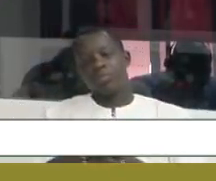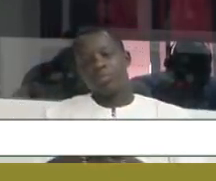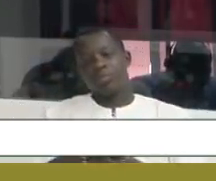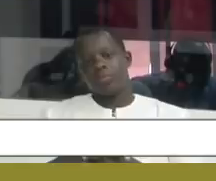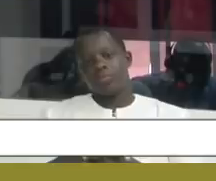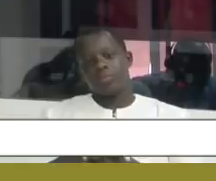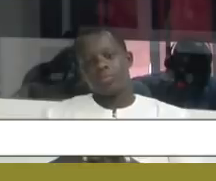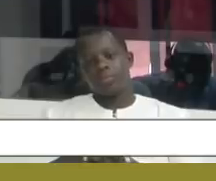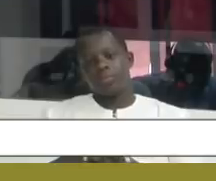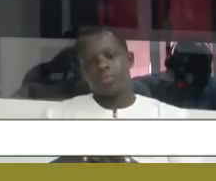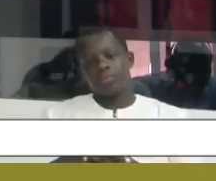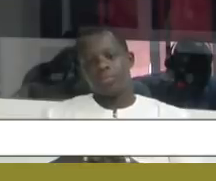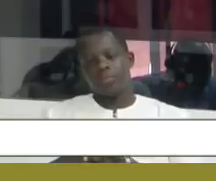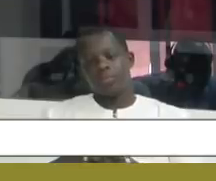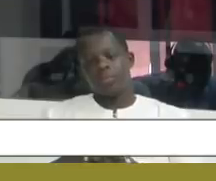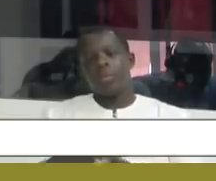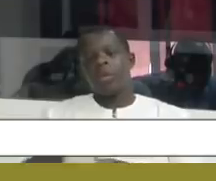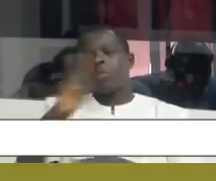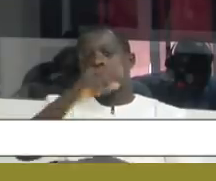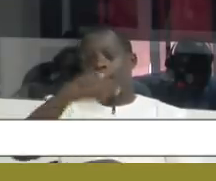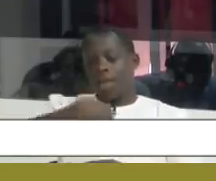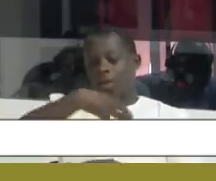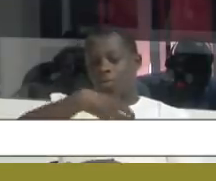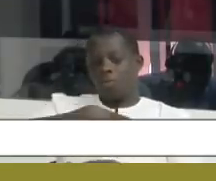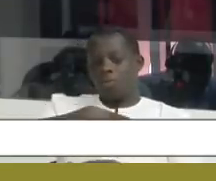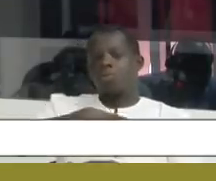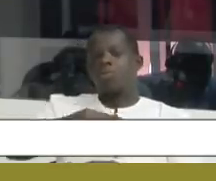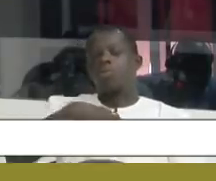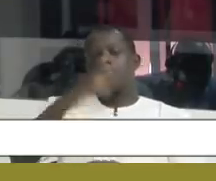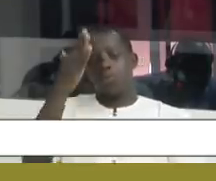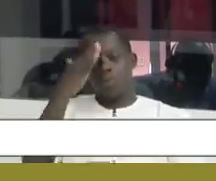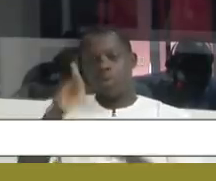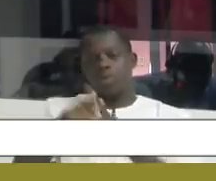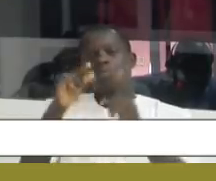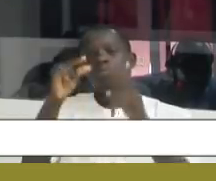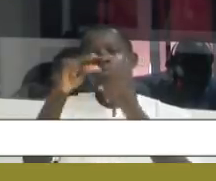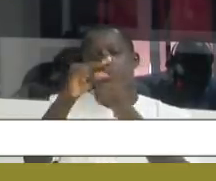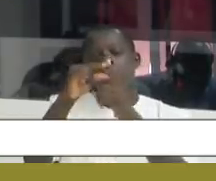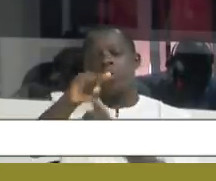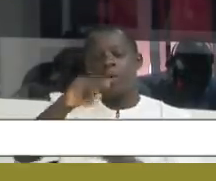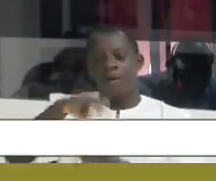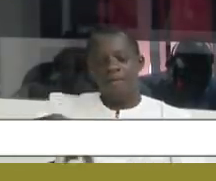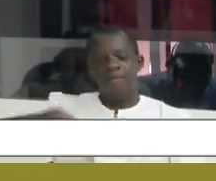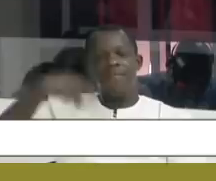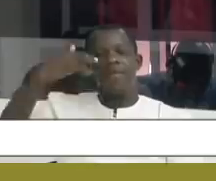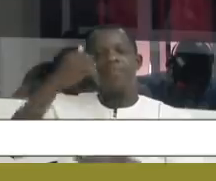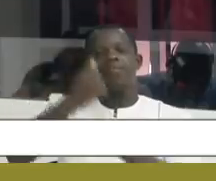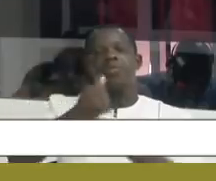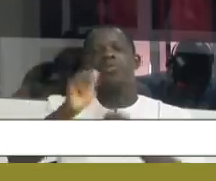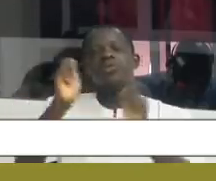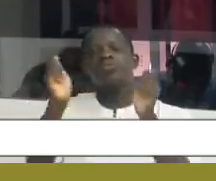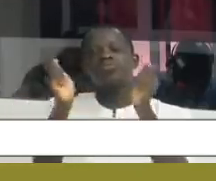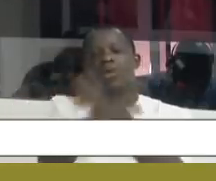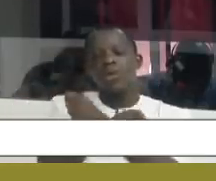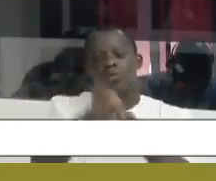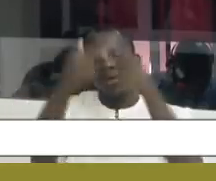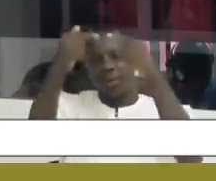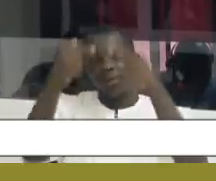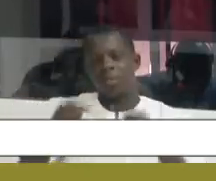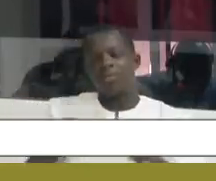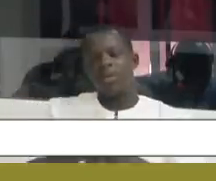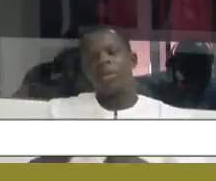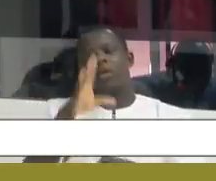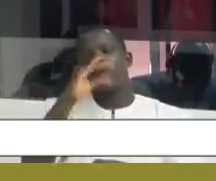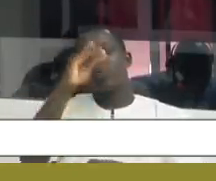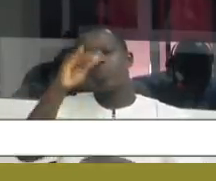is the purpose of the proposition. Is it that you feel that it is going to change my testimony for